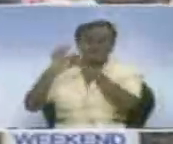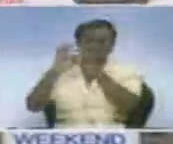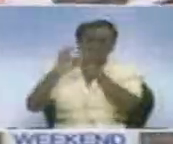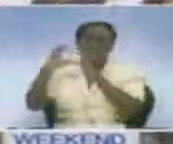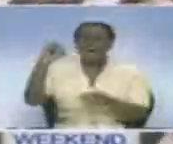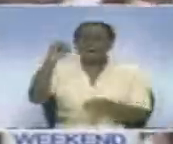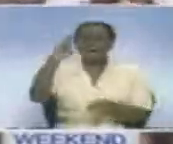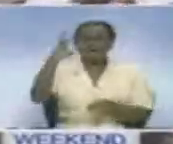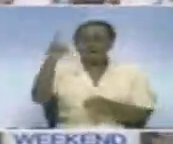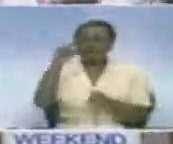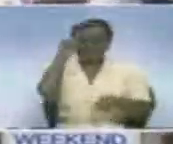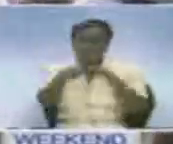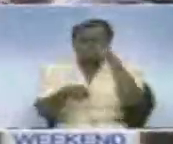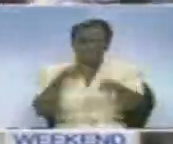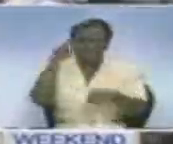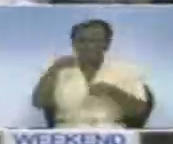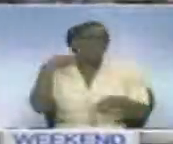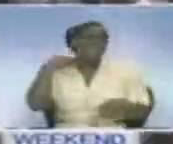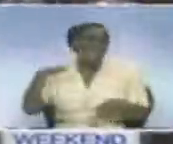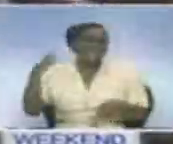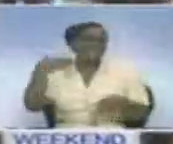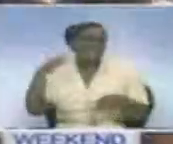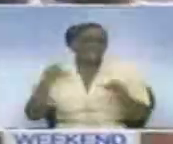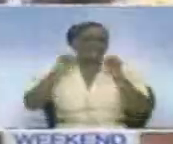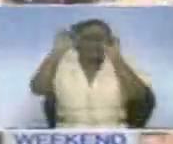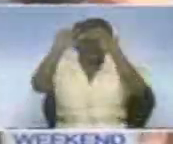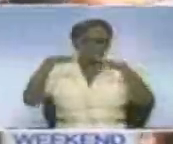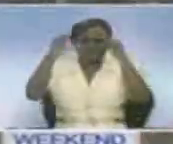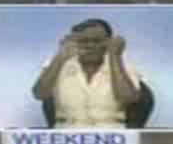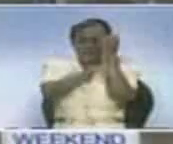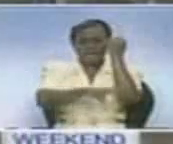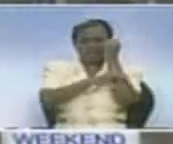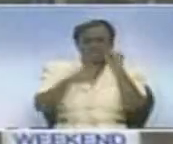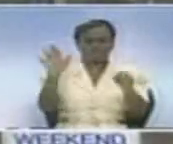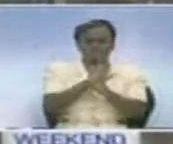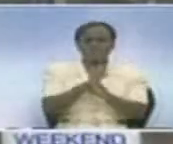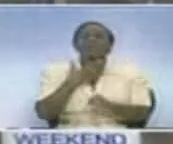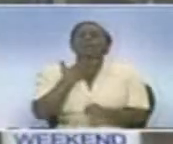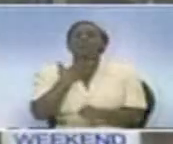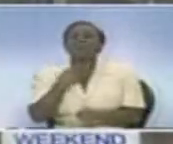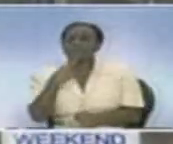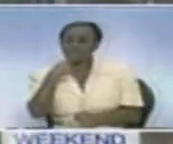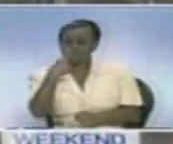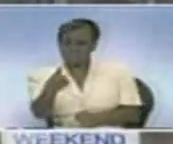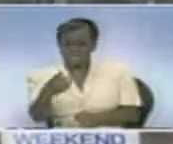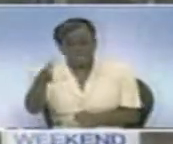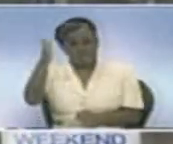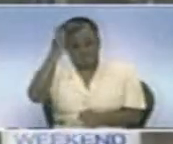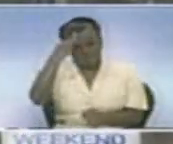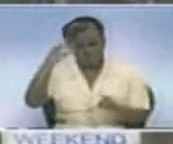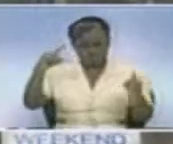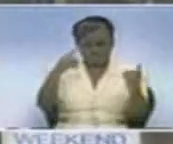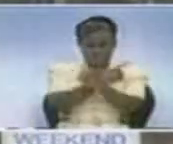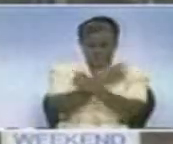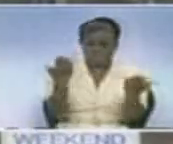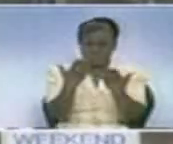leaders accused of spitting venom in their political crusades across the country. Tunataka kuambia wajue tofauti kati